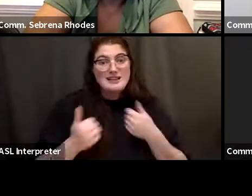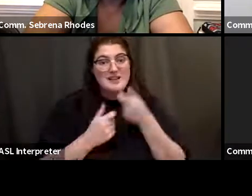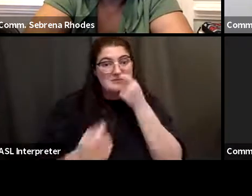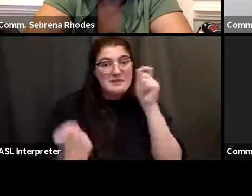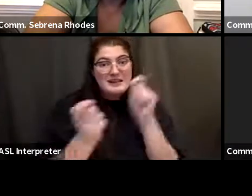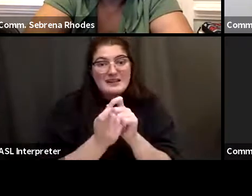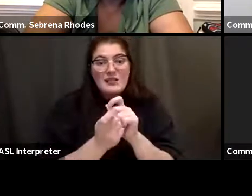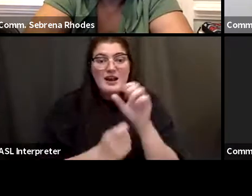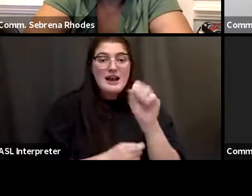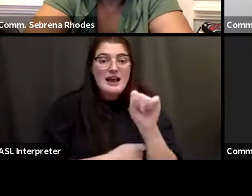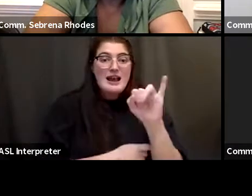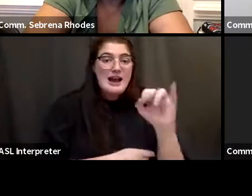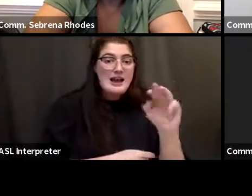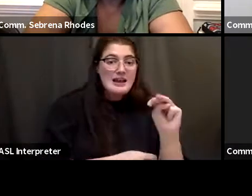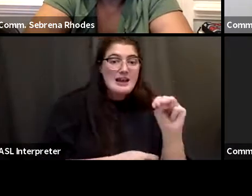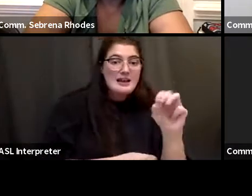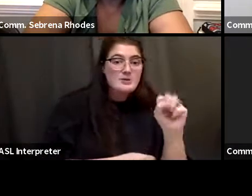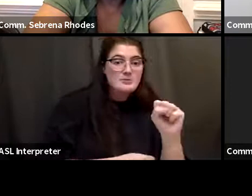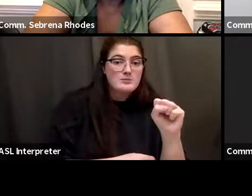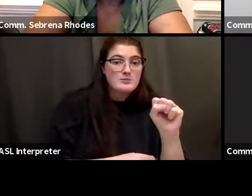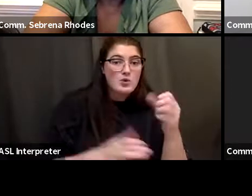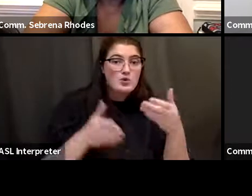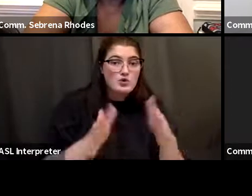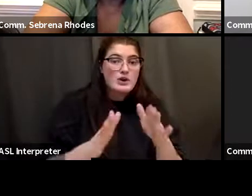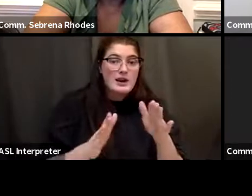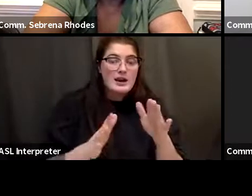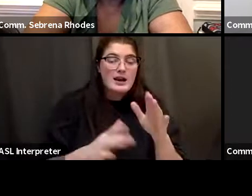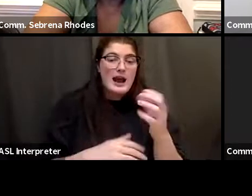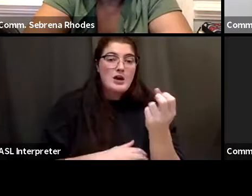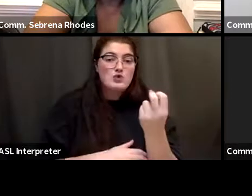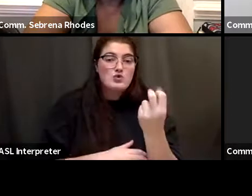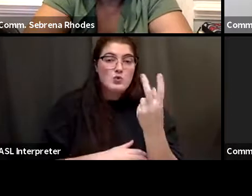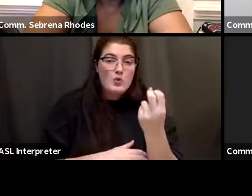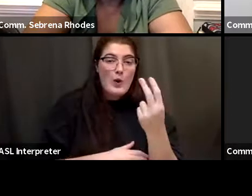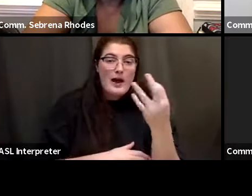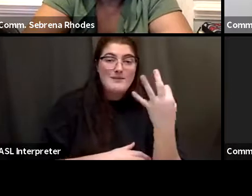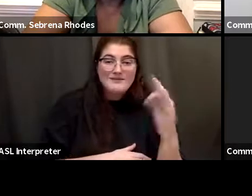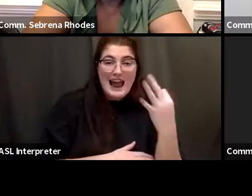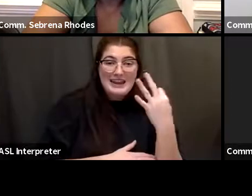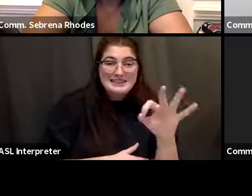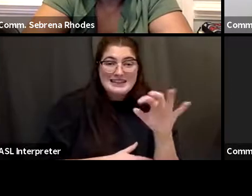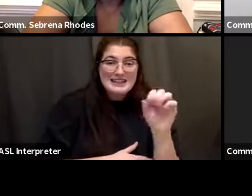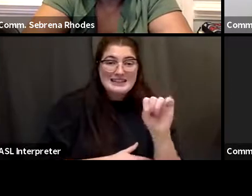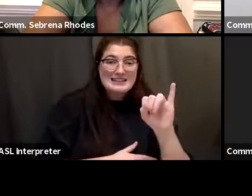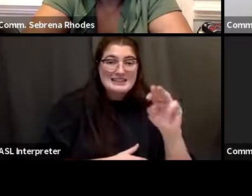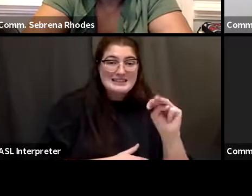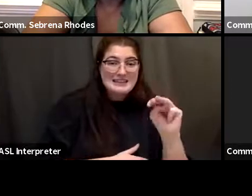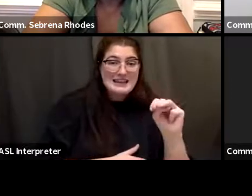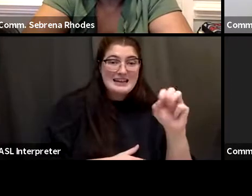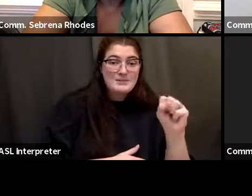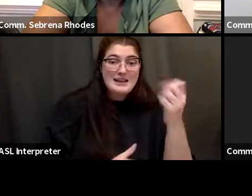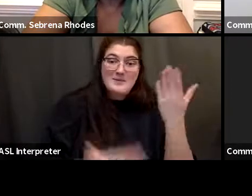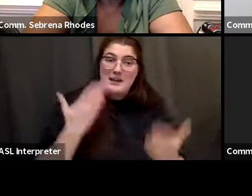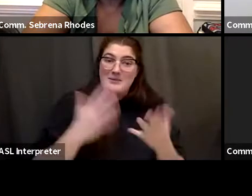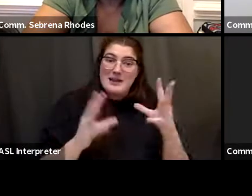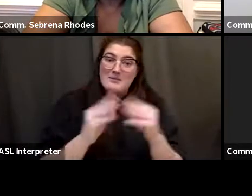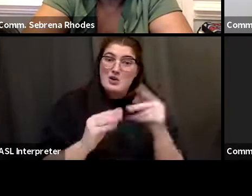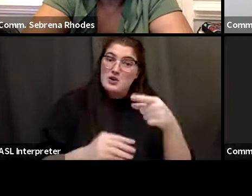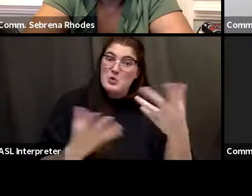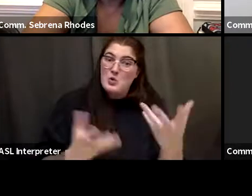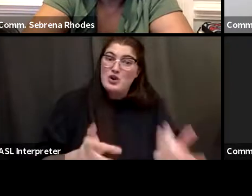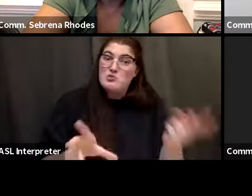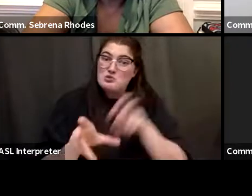you're an abutting property owner or resident at 1219 Sims, this may be a meeting you want to attend and participate